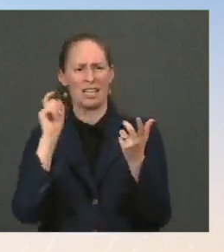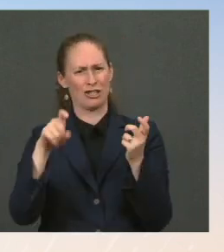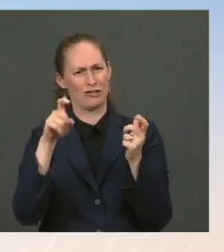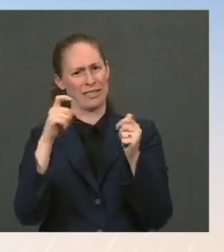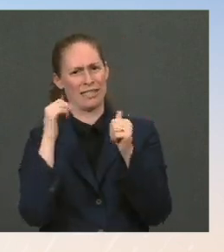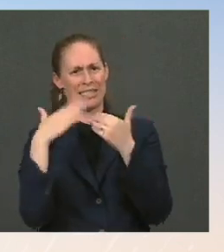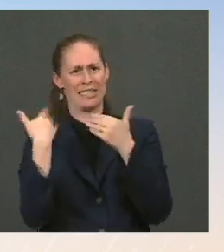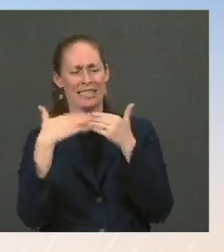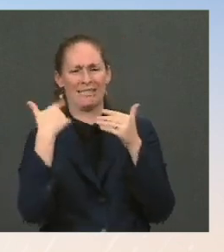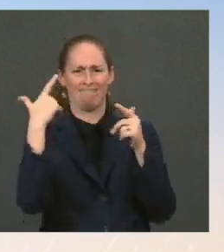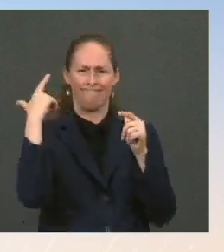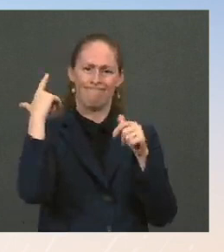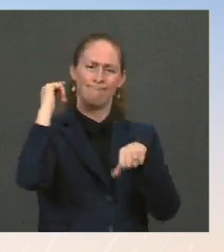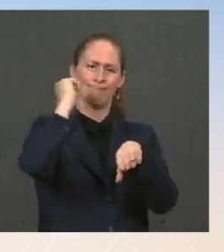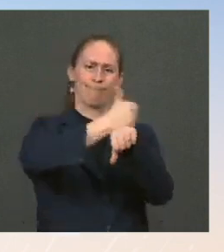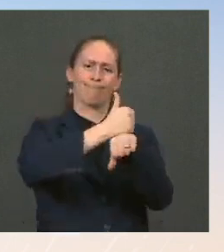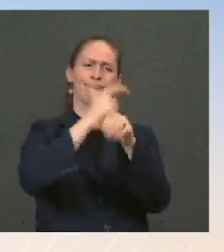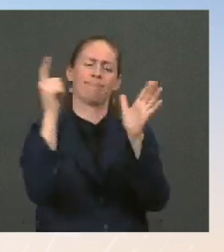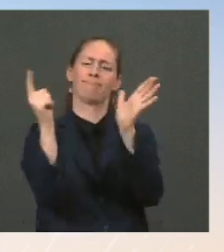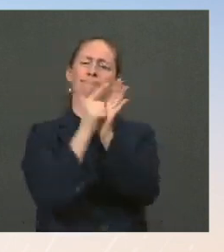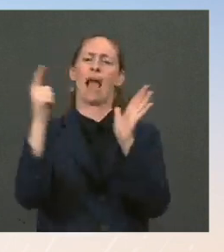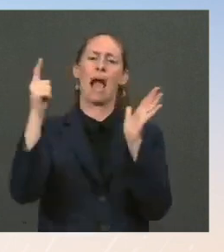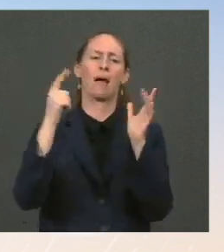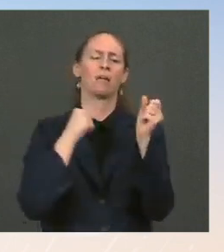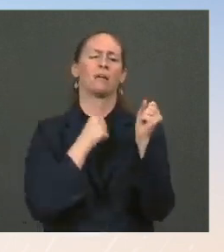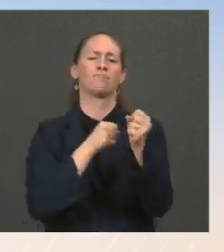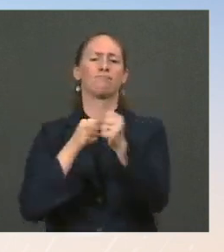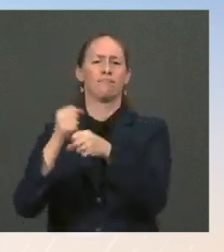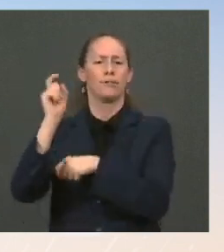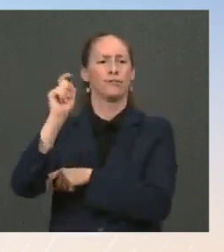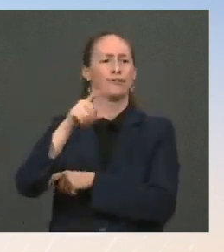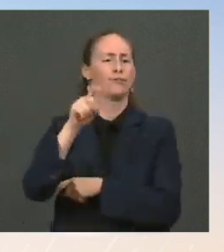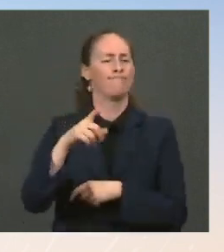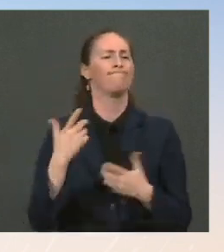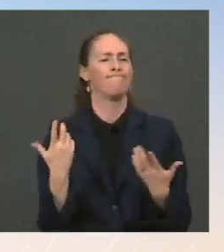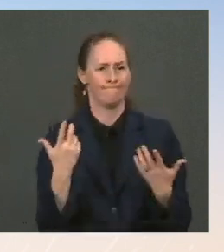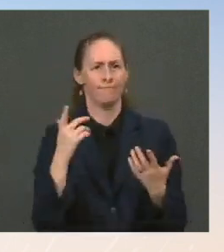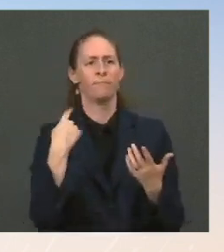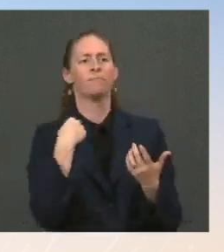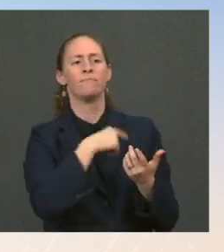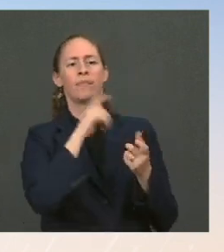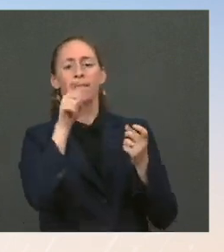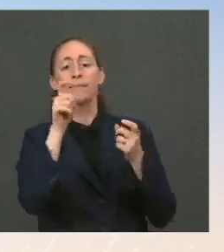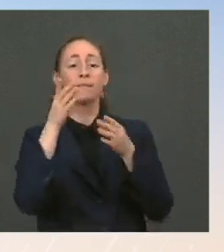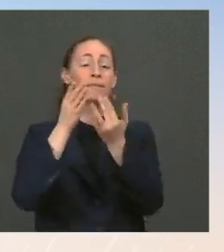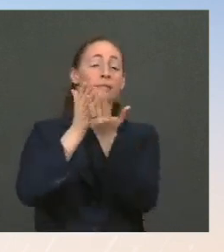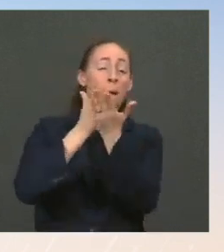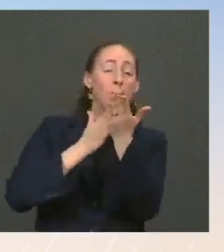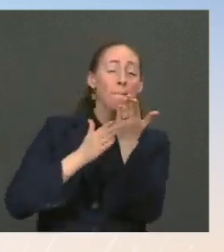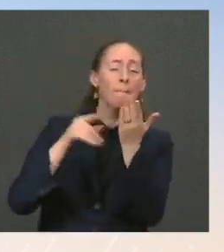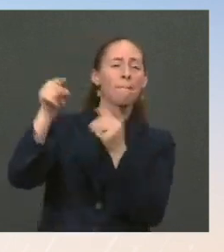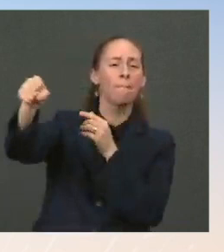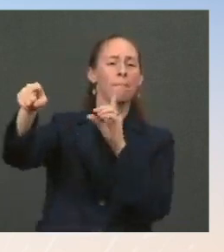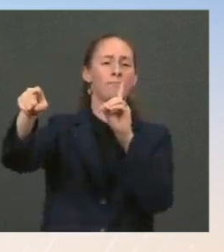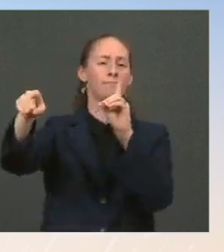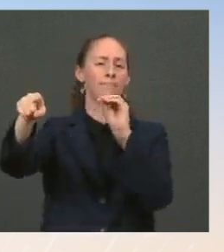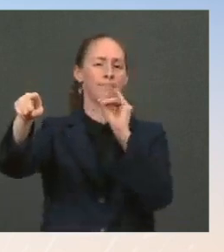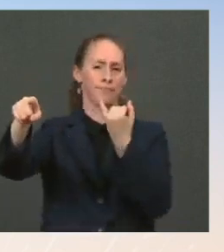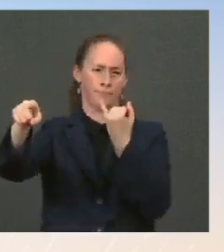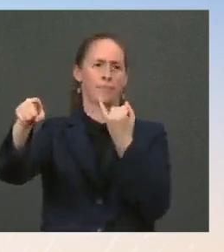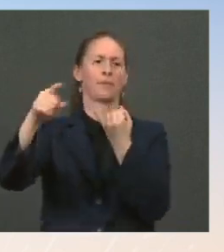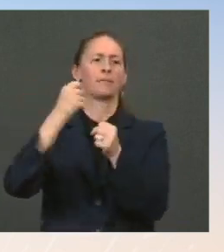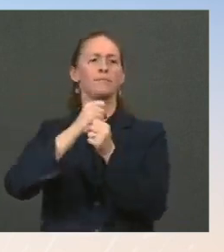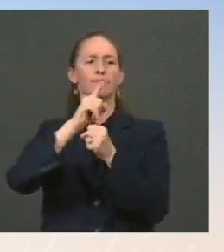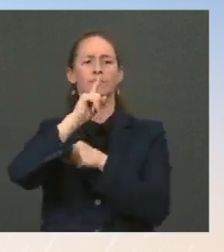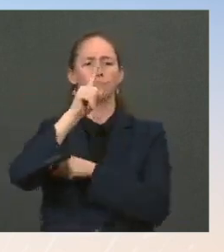taken a number of steps, both by working through the Department of Justice to increase our strike force teams that are going